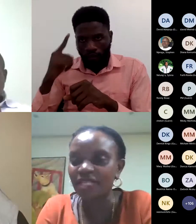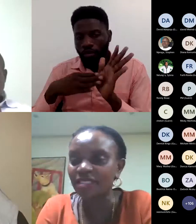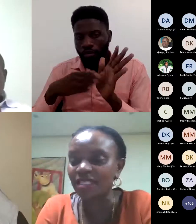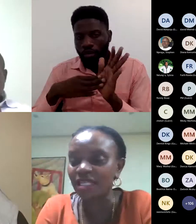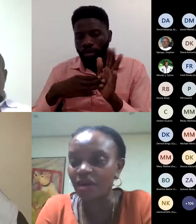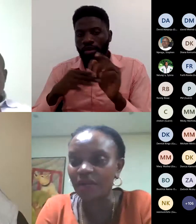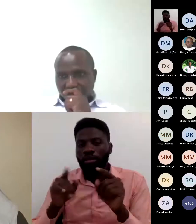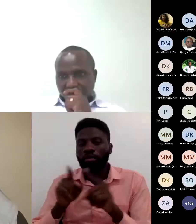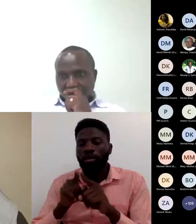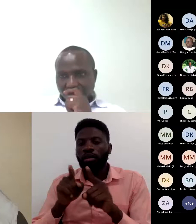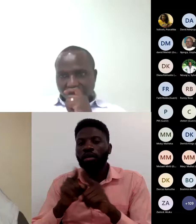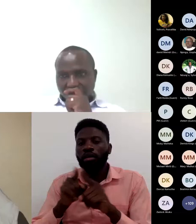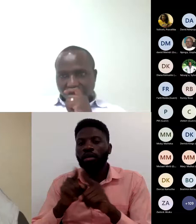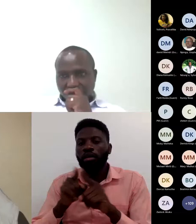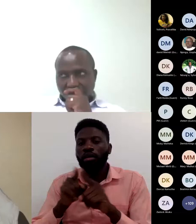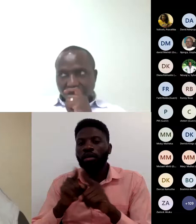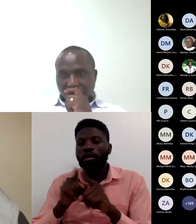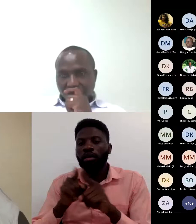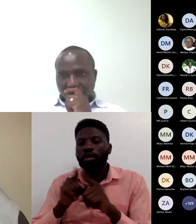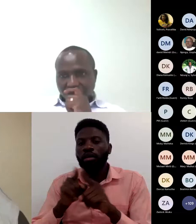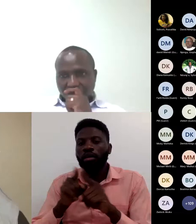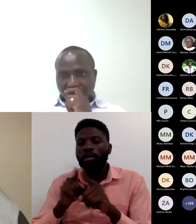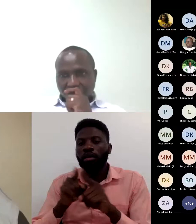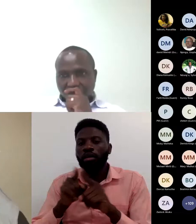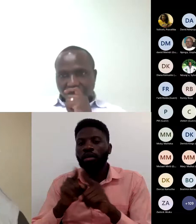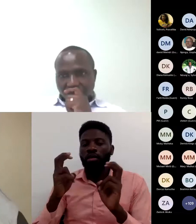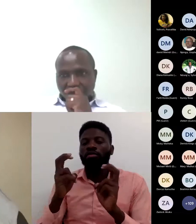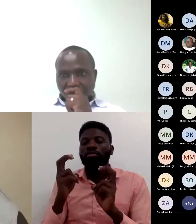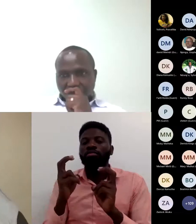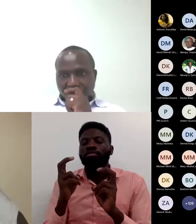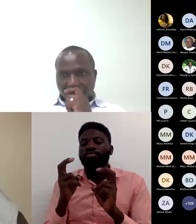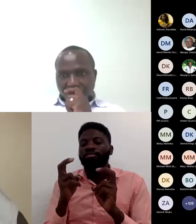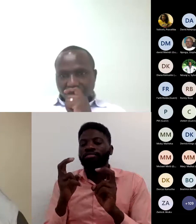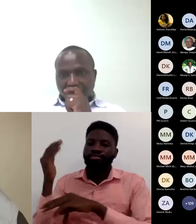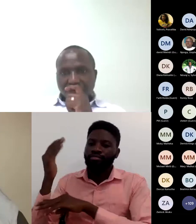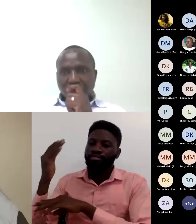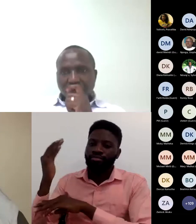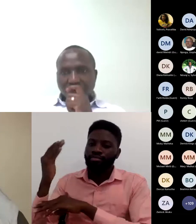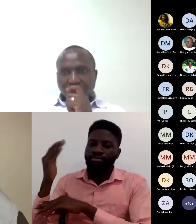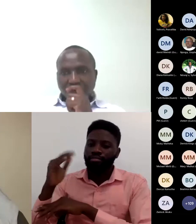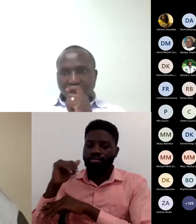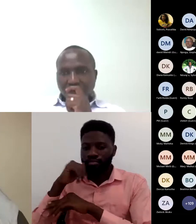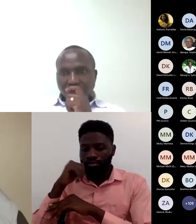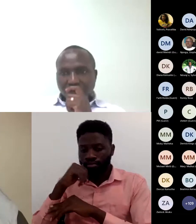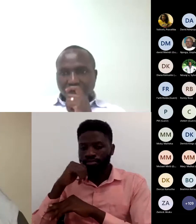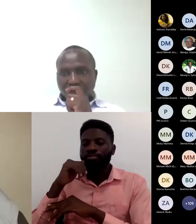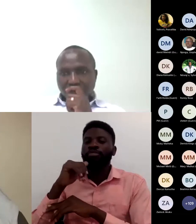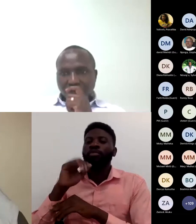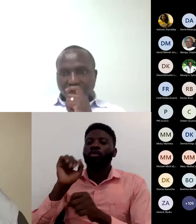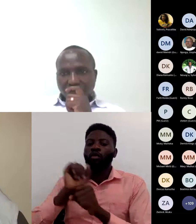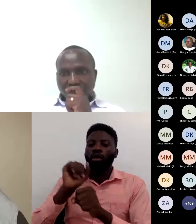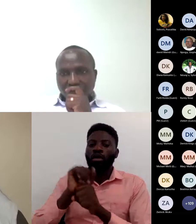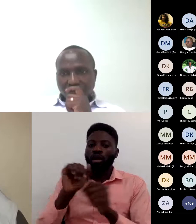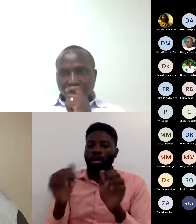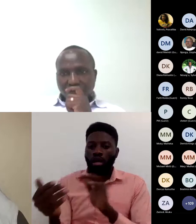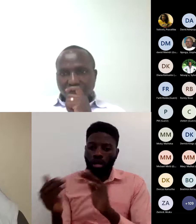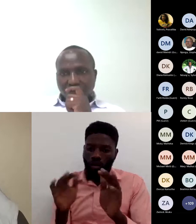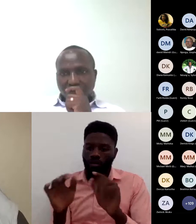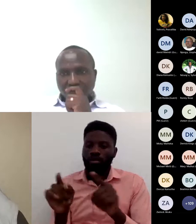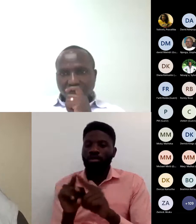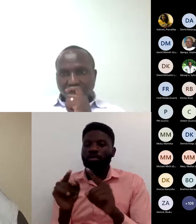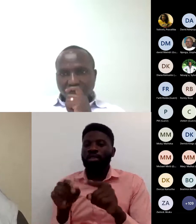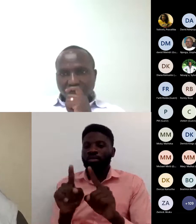those who have dialed in and our panelists who have shared such good insights around career, around how you can develop